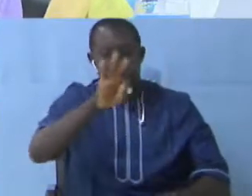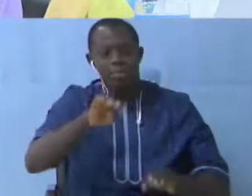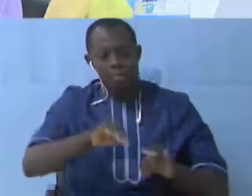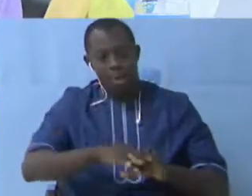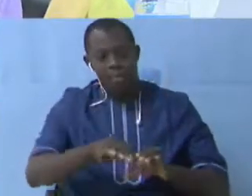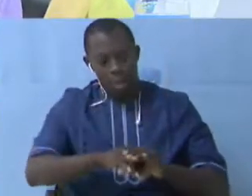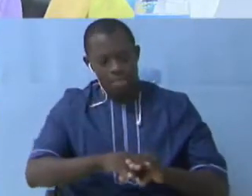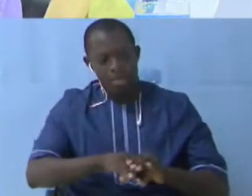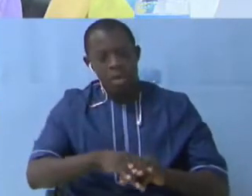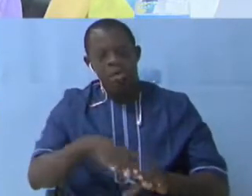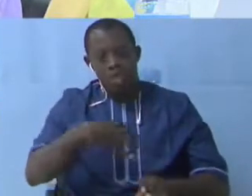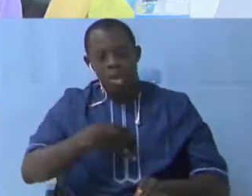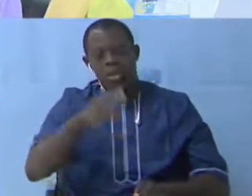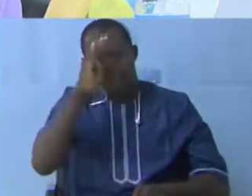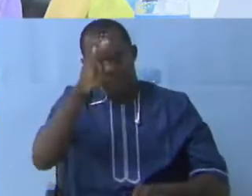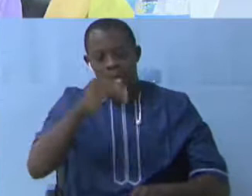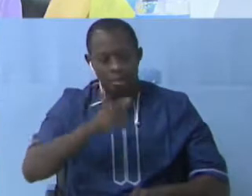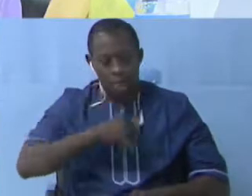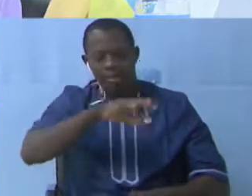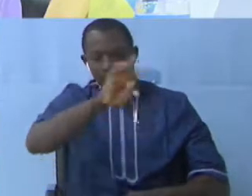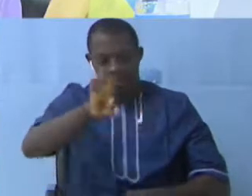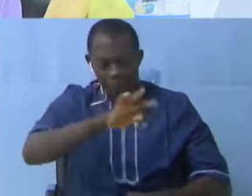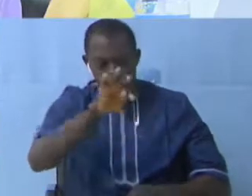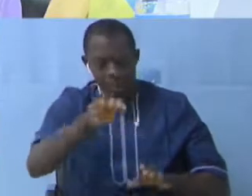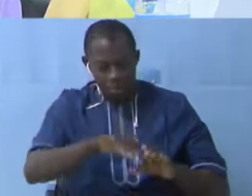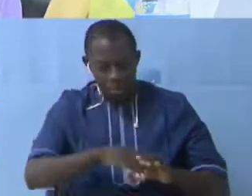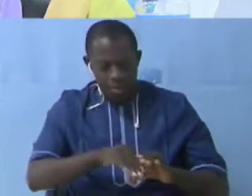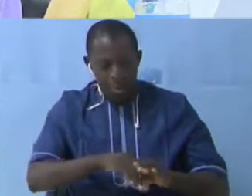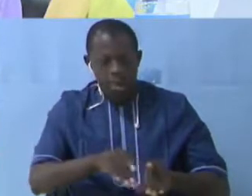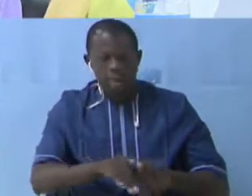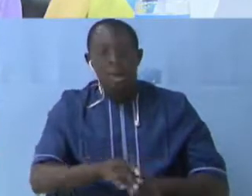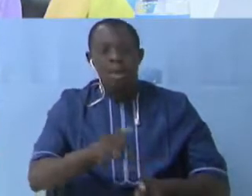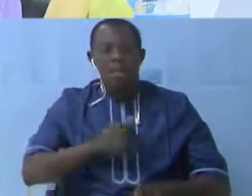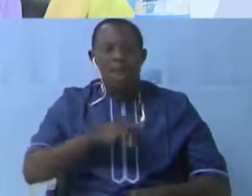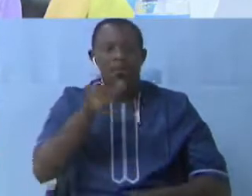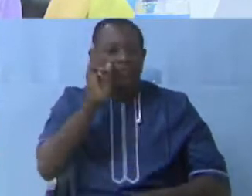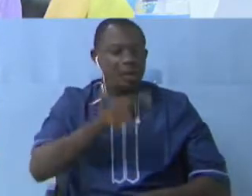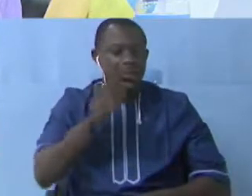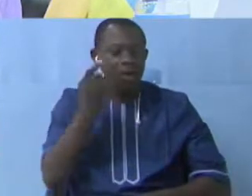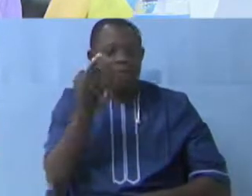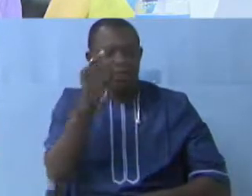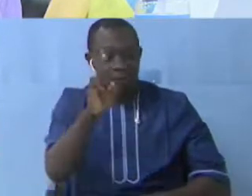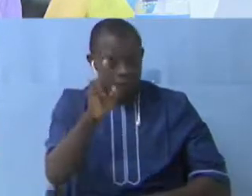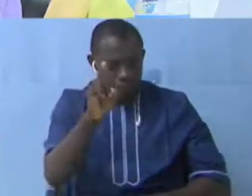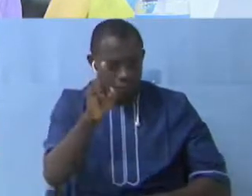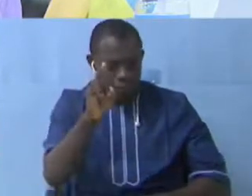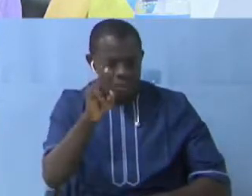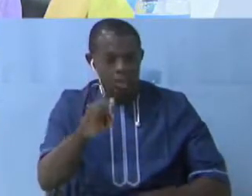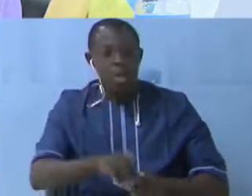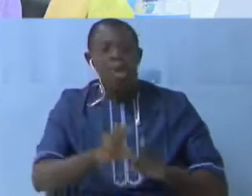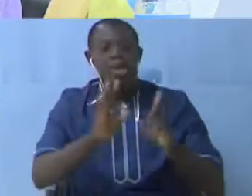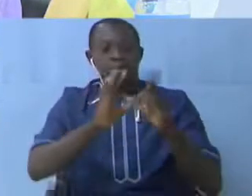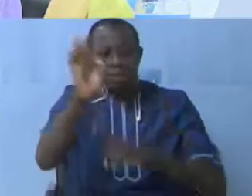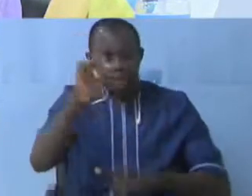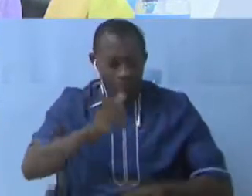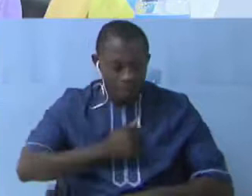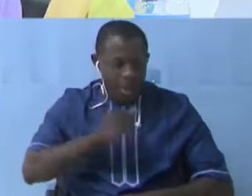Damay njëkk a gërëm yi tamit nag suma njaboot gi. My parents first. Sumay waajur. Especially my mom.